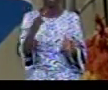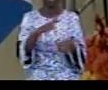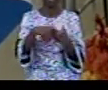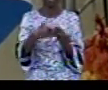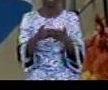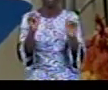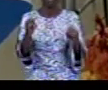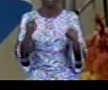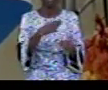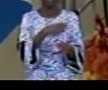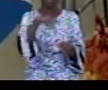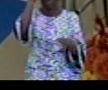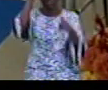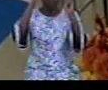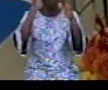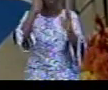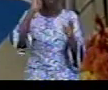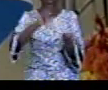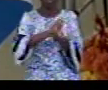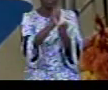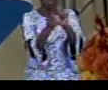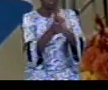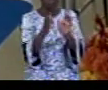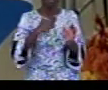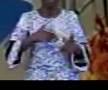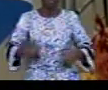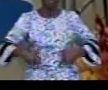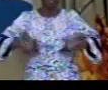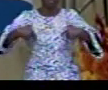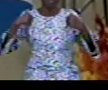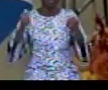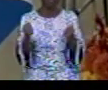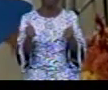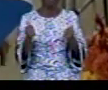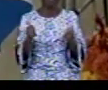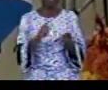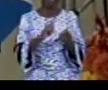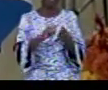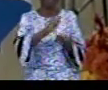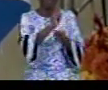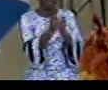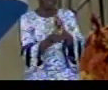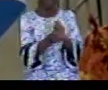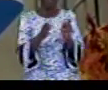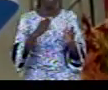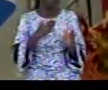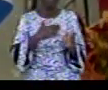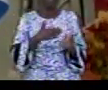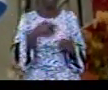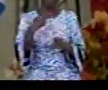going to change my status. Isn't that a miracle?